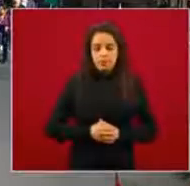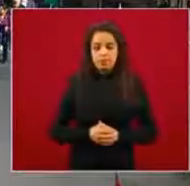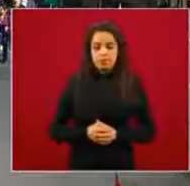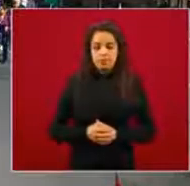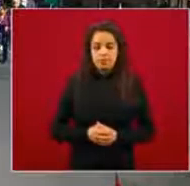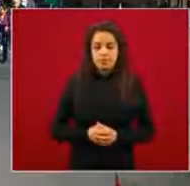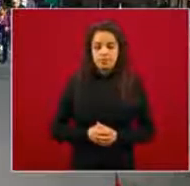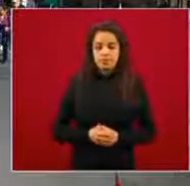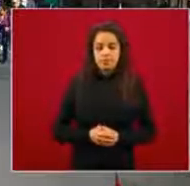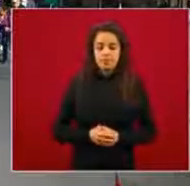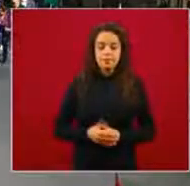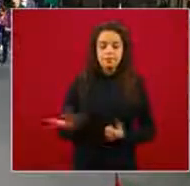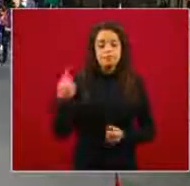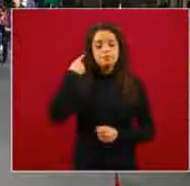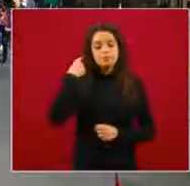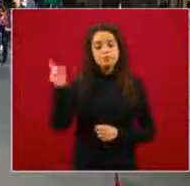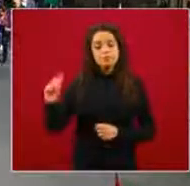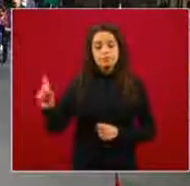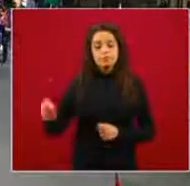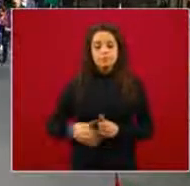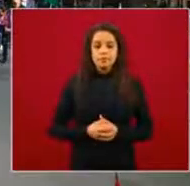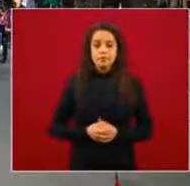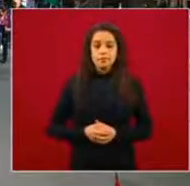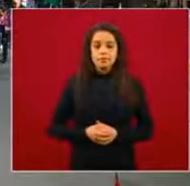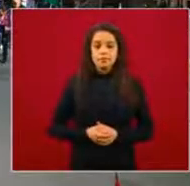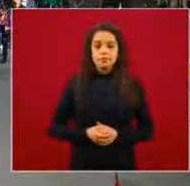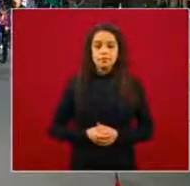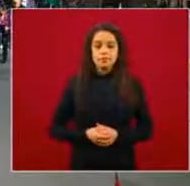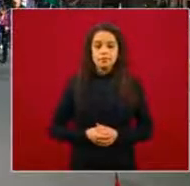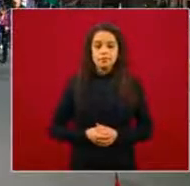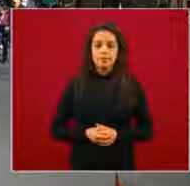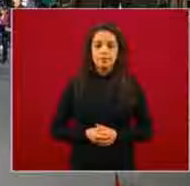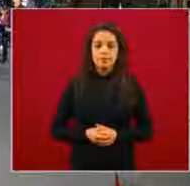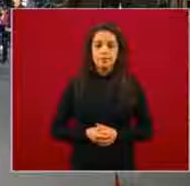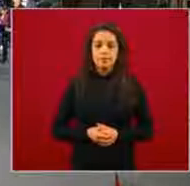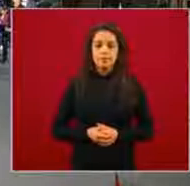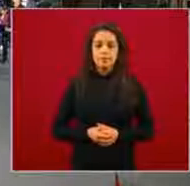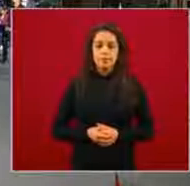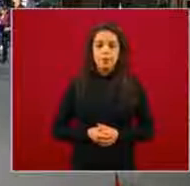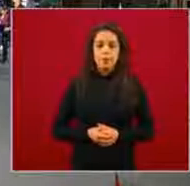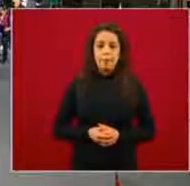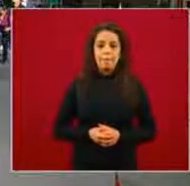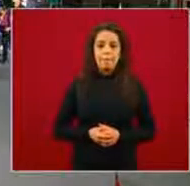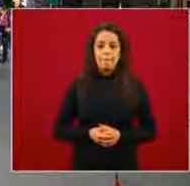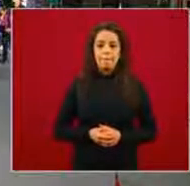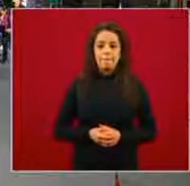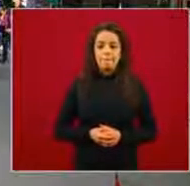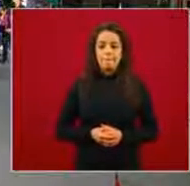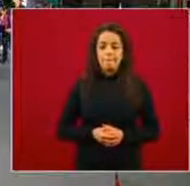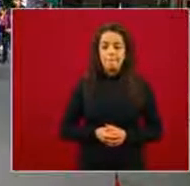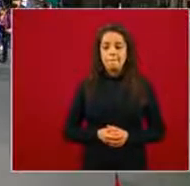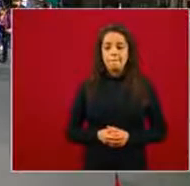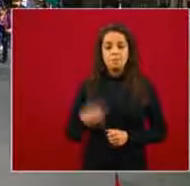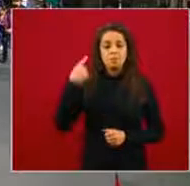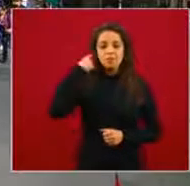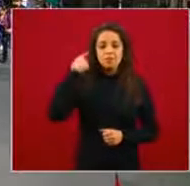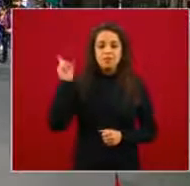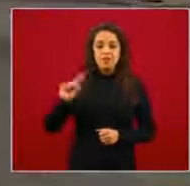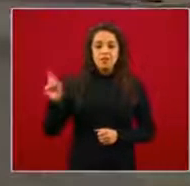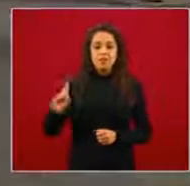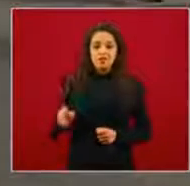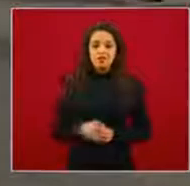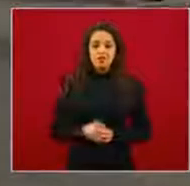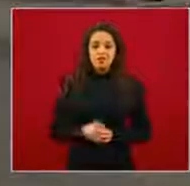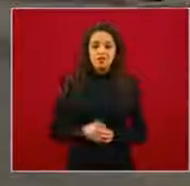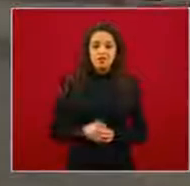country. People is quite scared because why do we need to